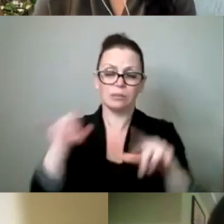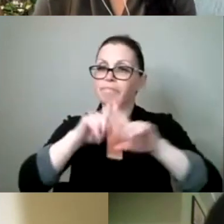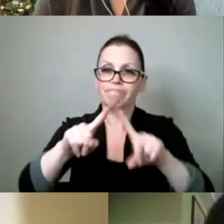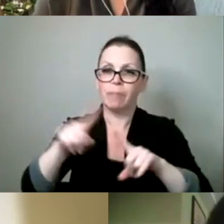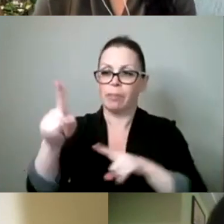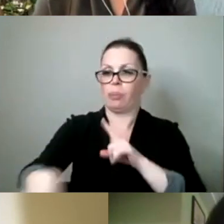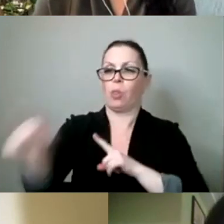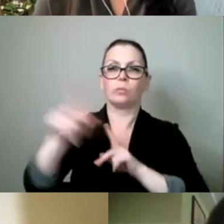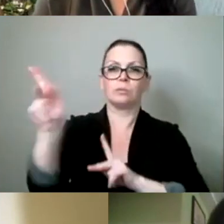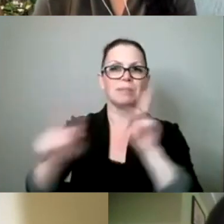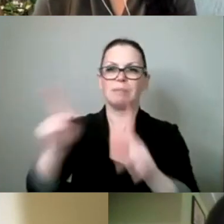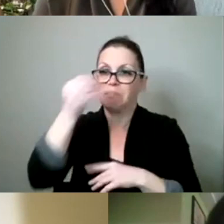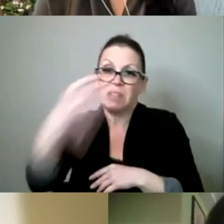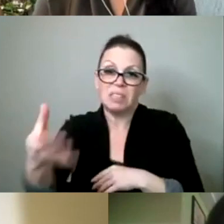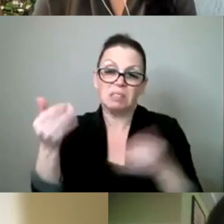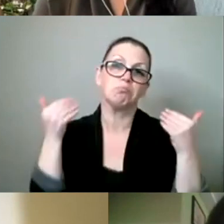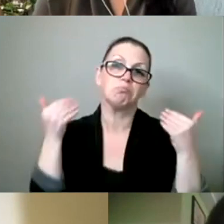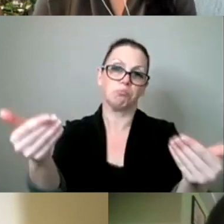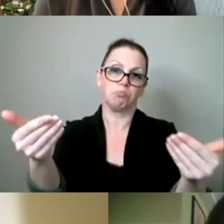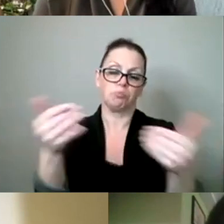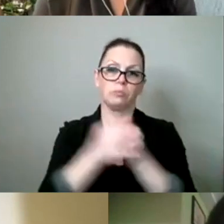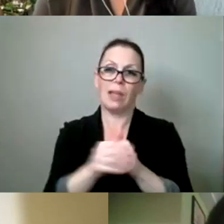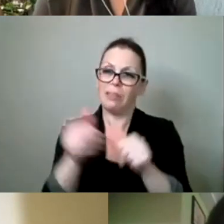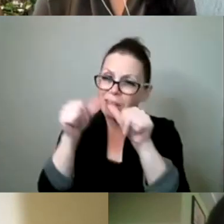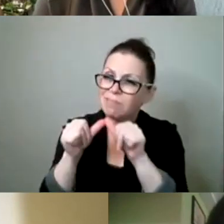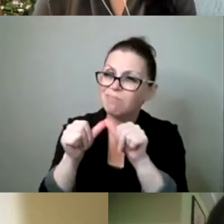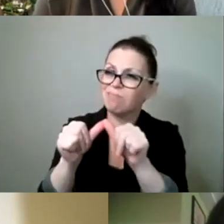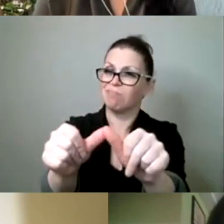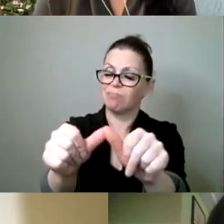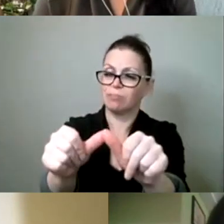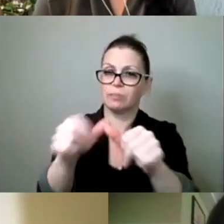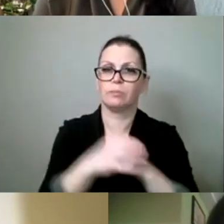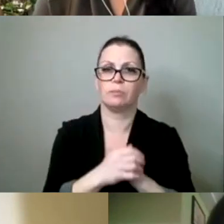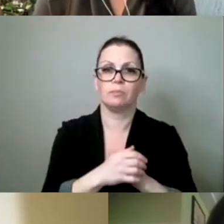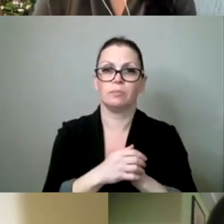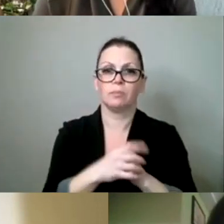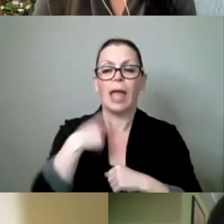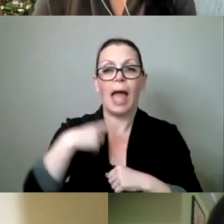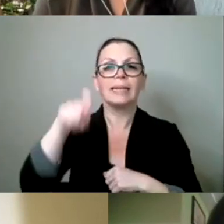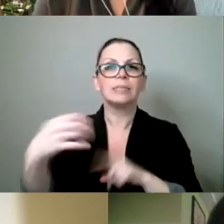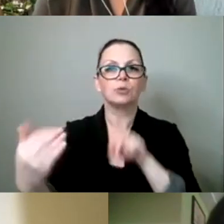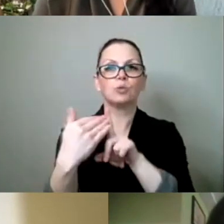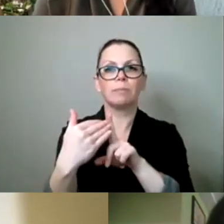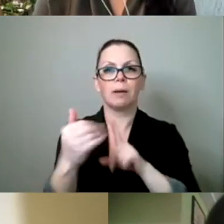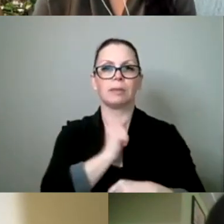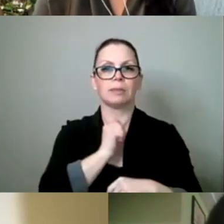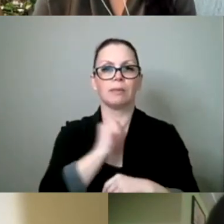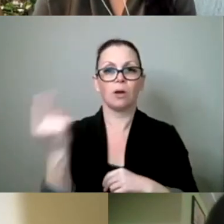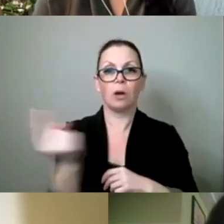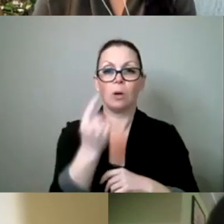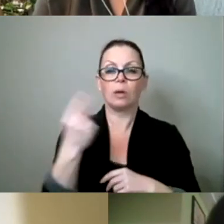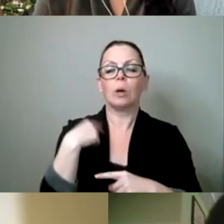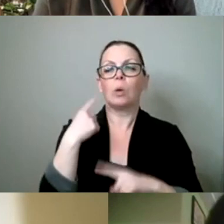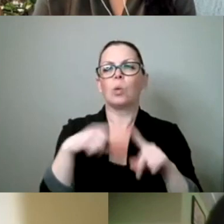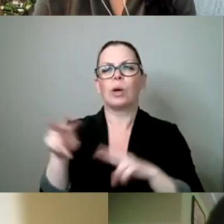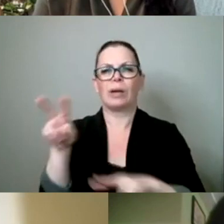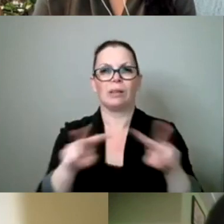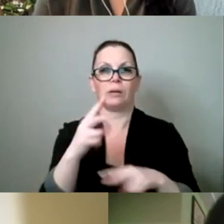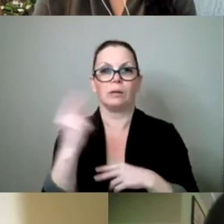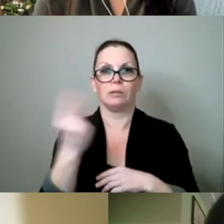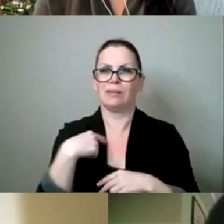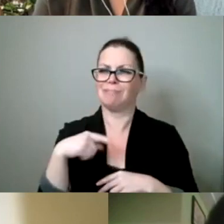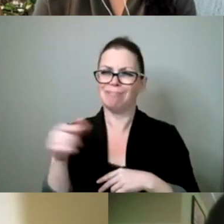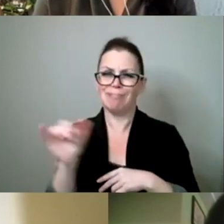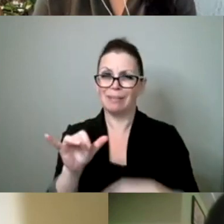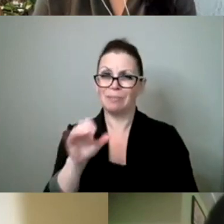care. They just did it anyway and kept doing it. Like, I have to remind myself that all the time when I look at something and I'm like, oh my